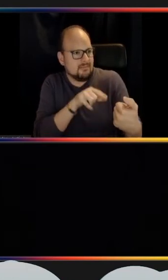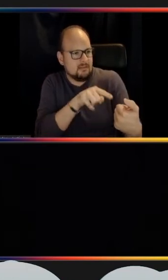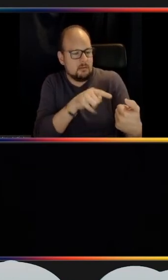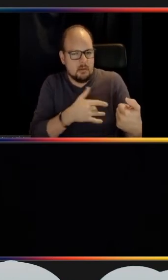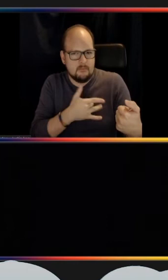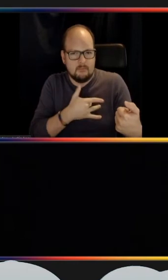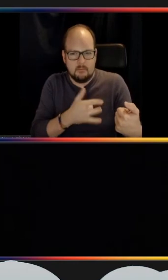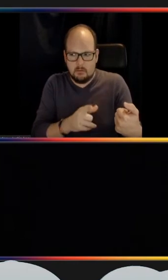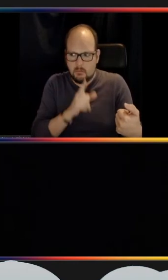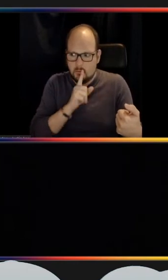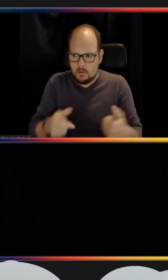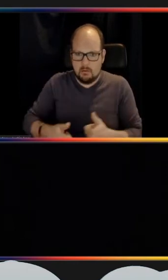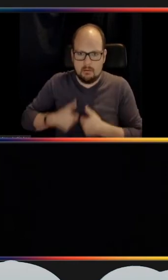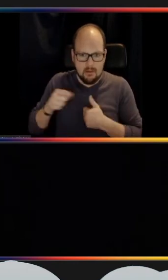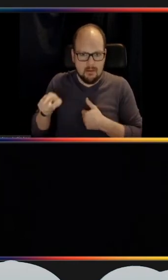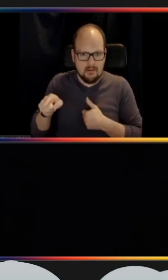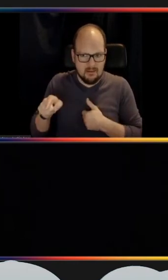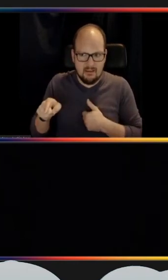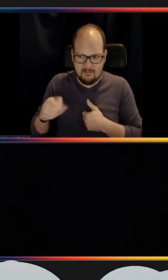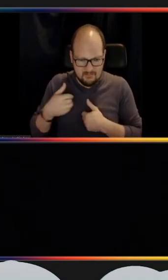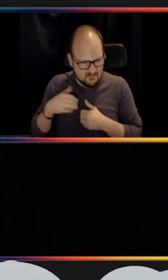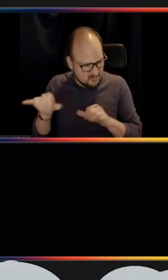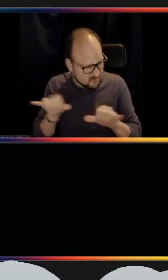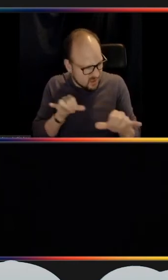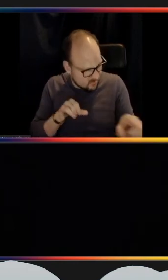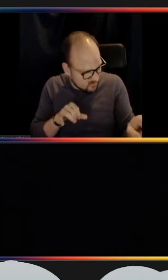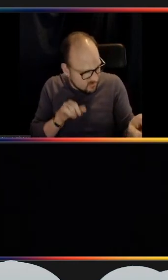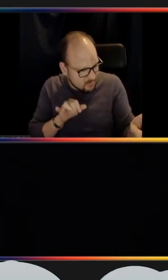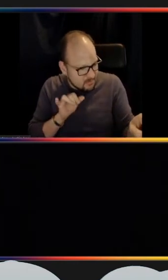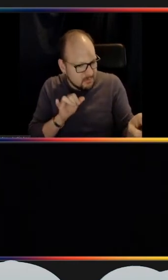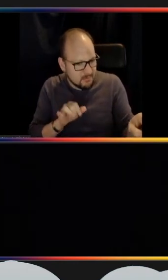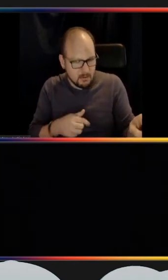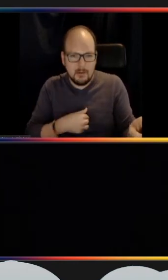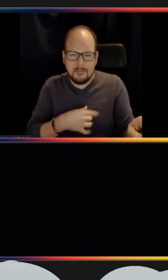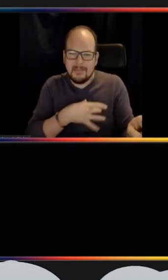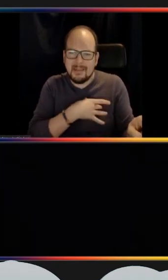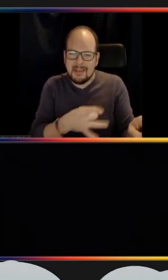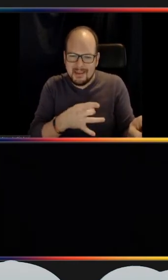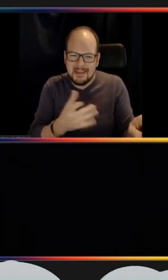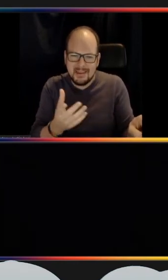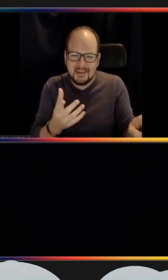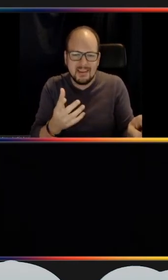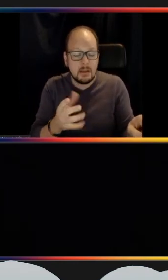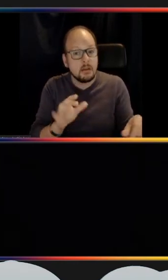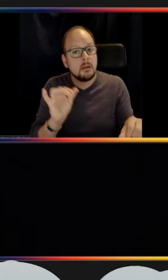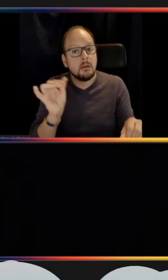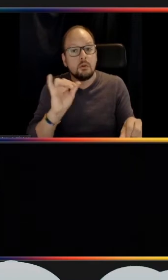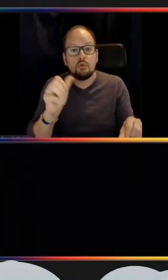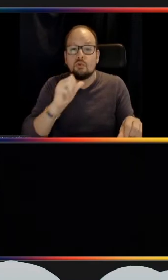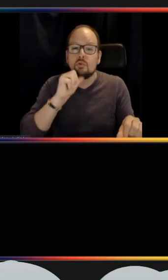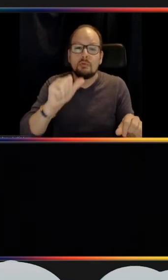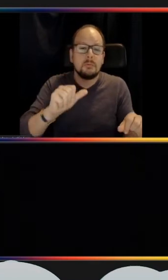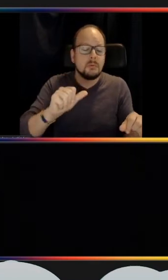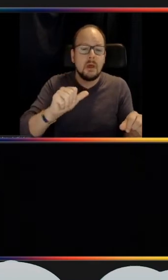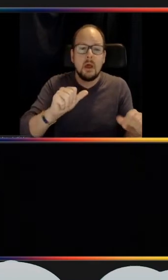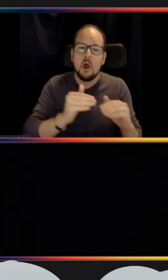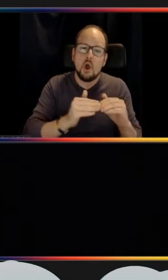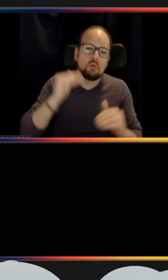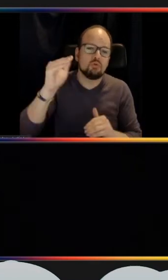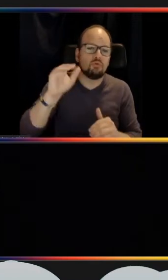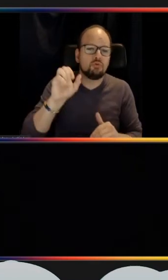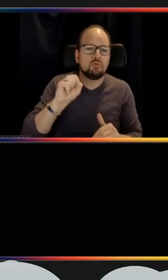having than what it's usually represented on TV. I love that they aren't sexualized and they are having